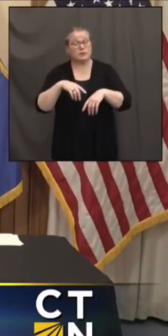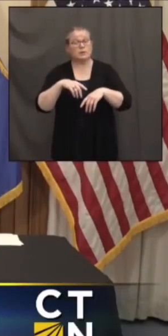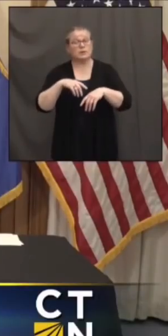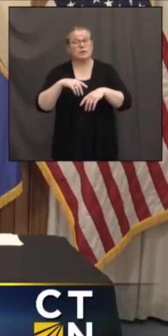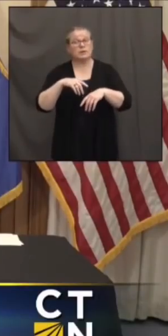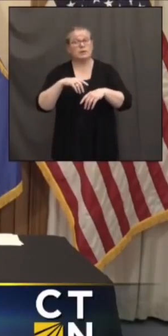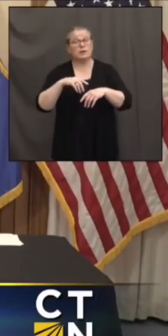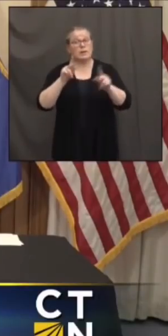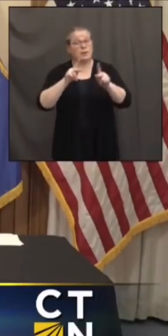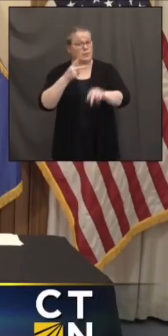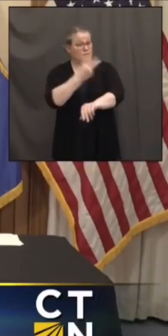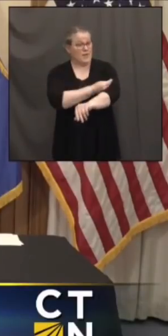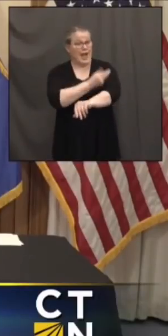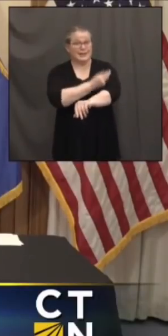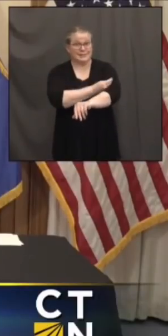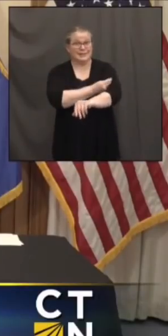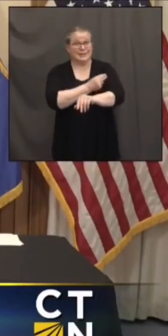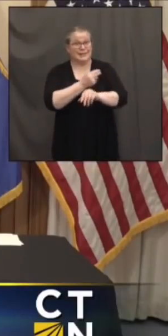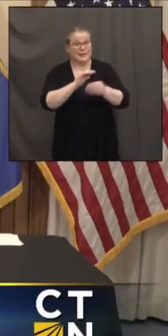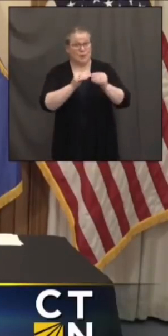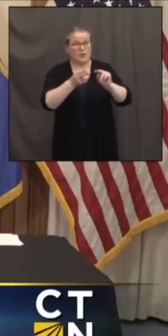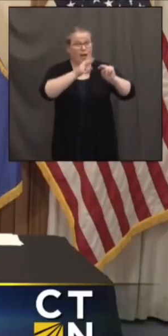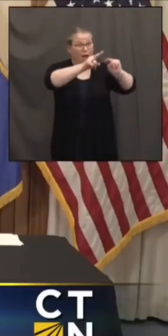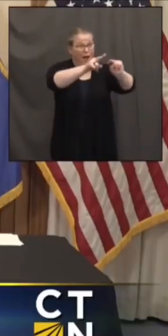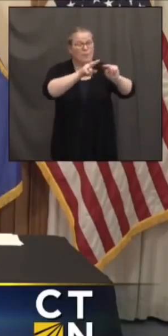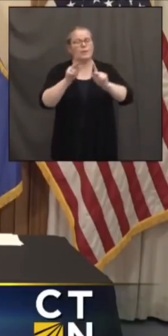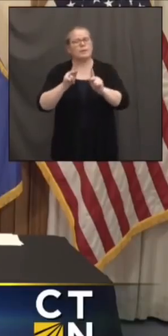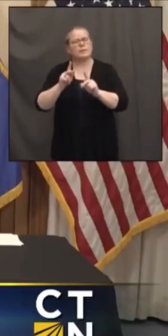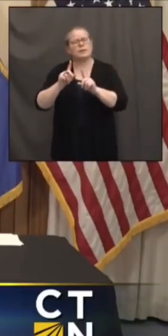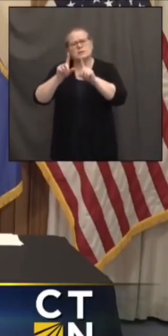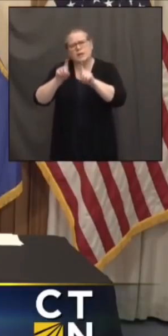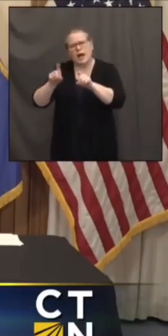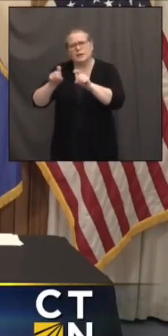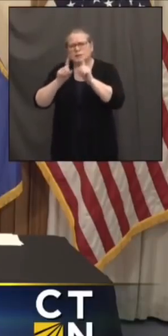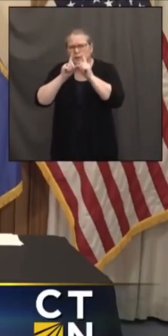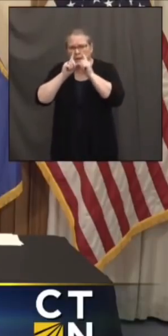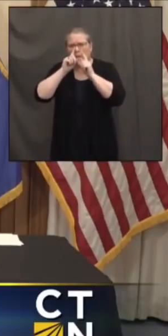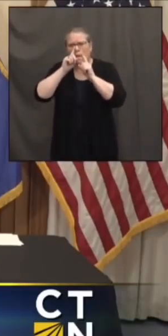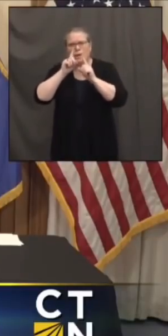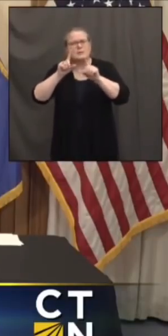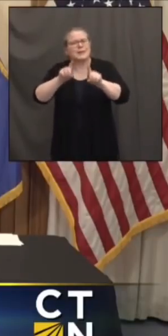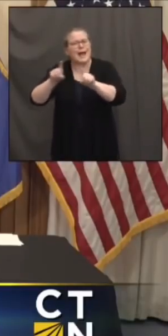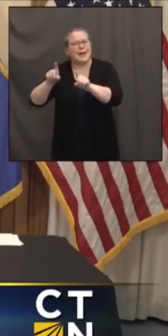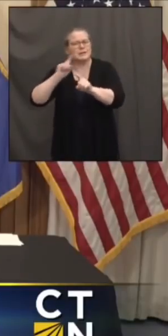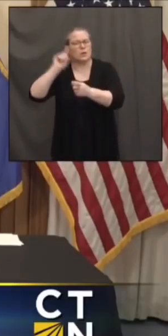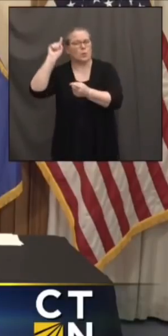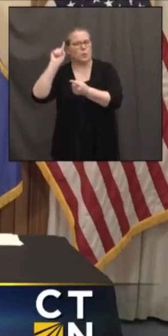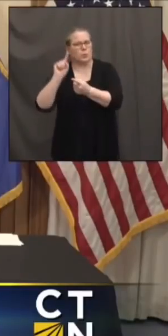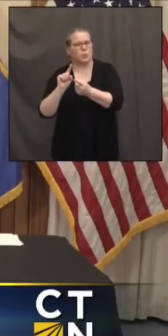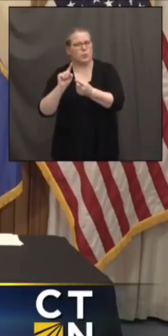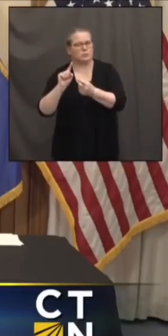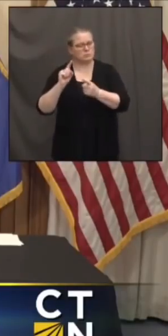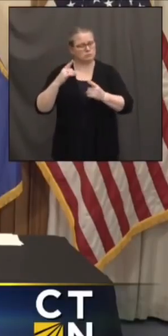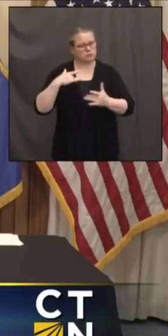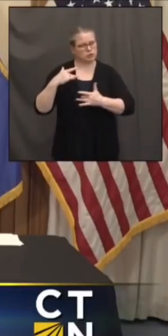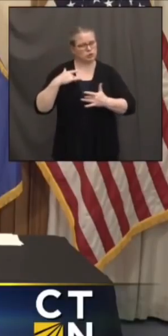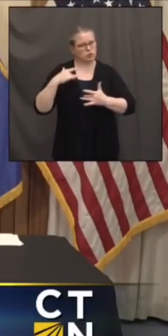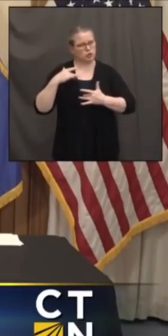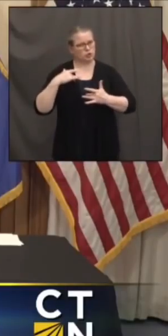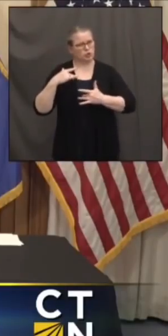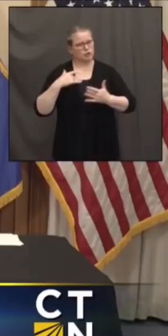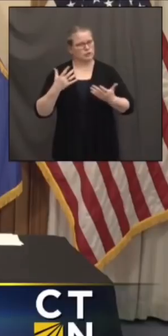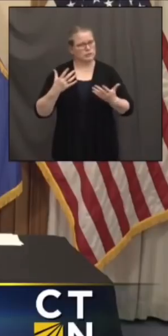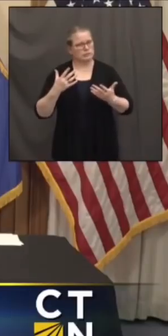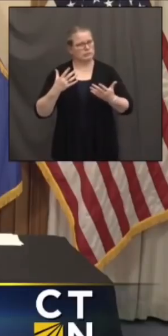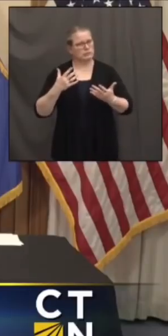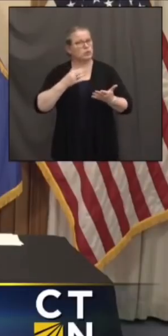is down, and that there are then concerns with that. So I guess twofold, do you see that happening around the country?